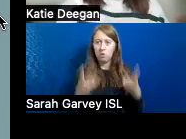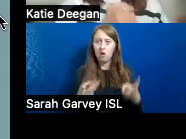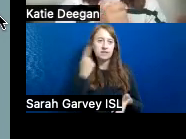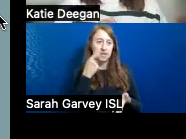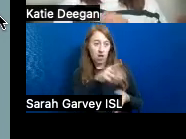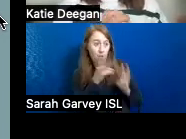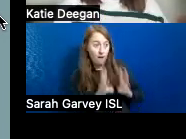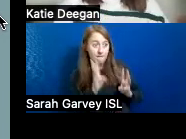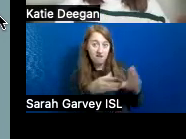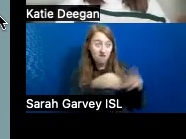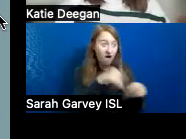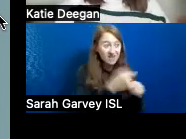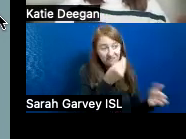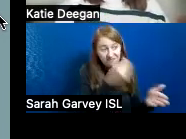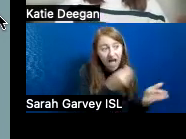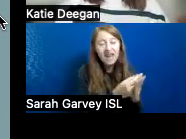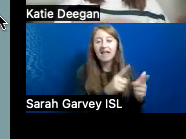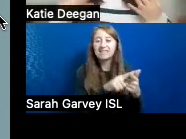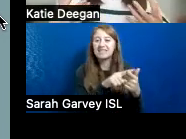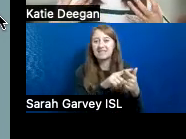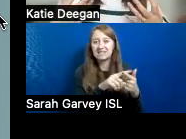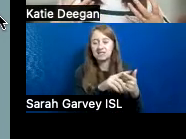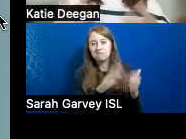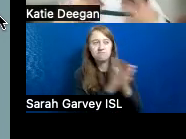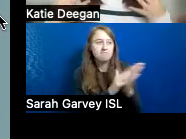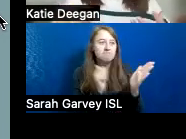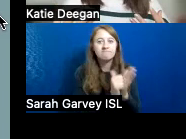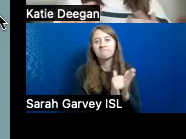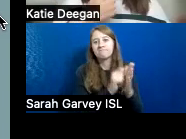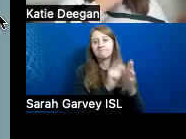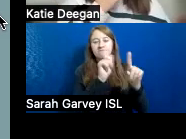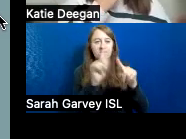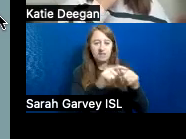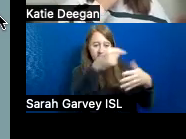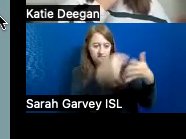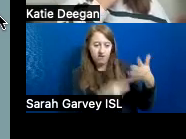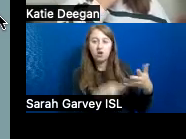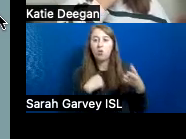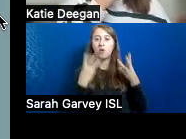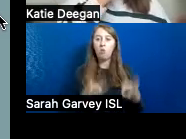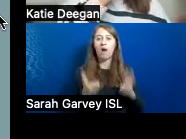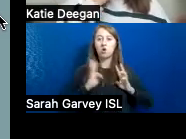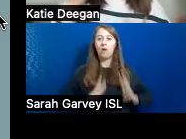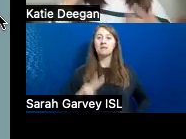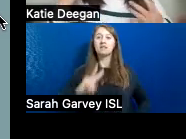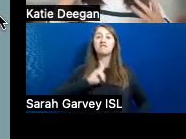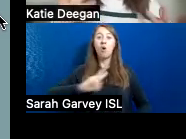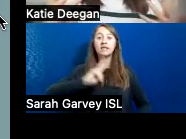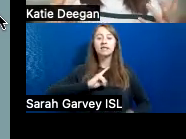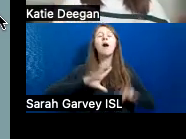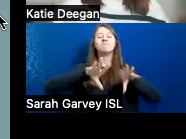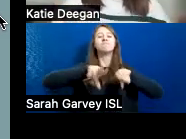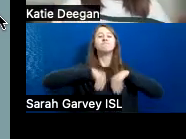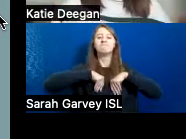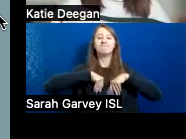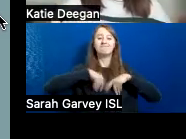finance, economics, and so on and so forth, feeling like they're able to, their voices are listened to, and they're able to enact